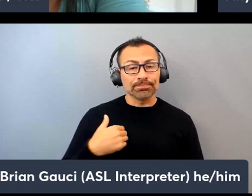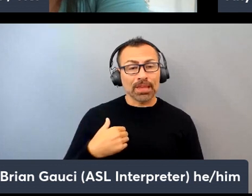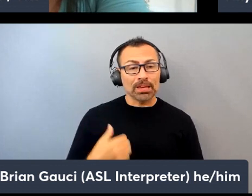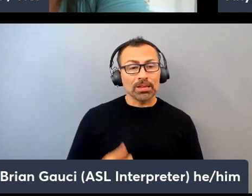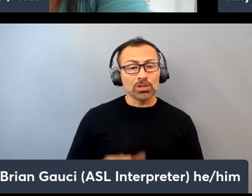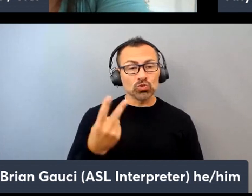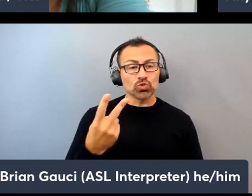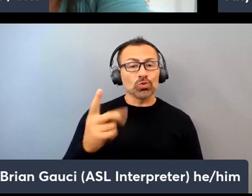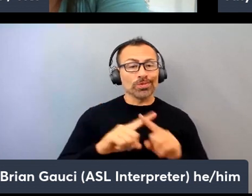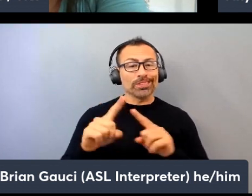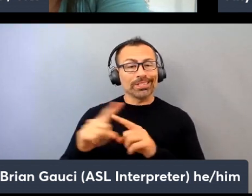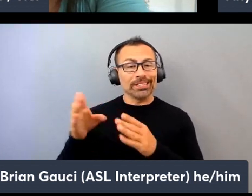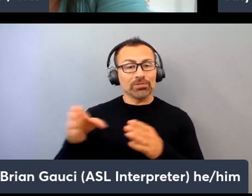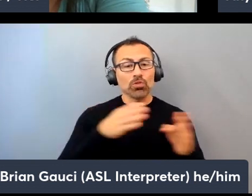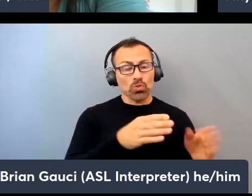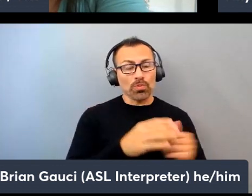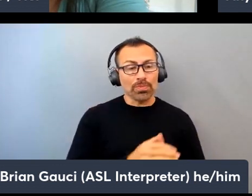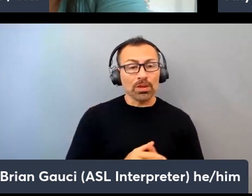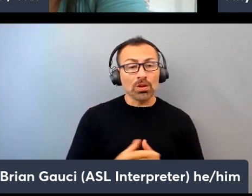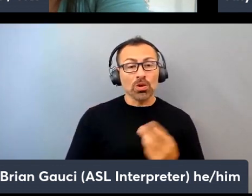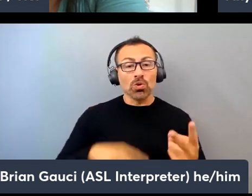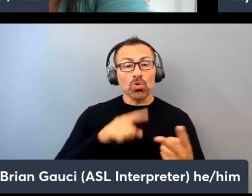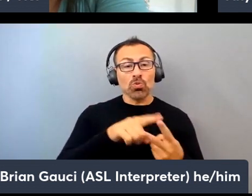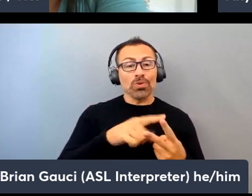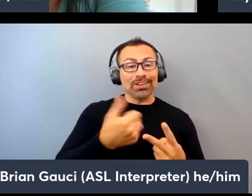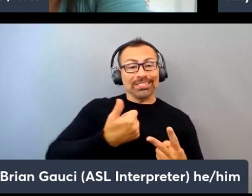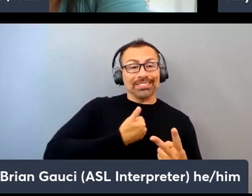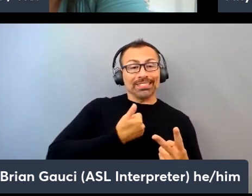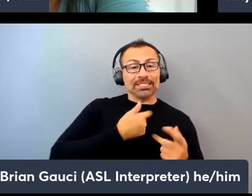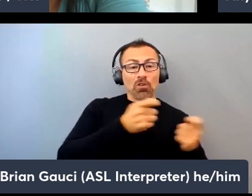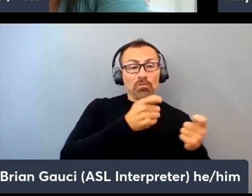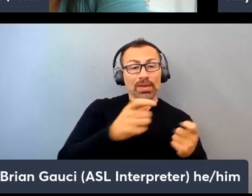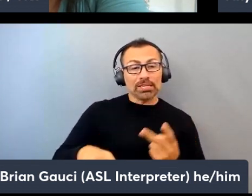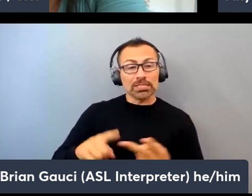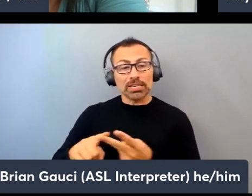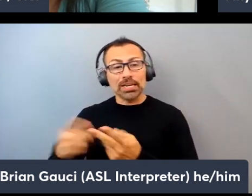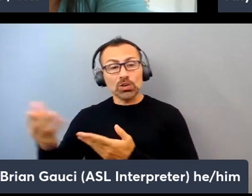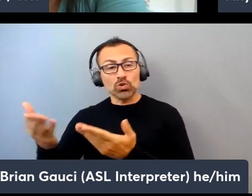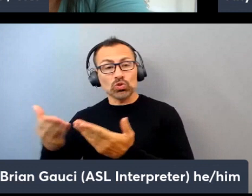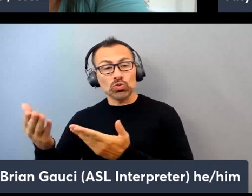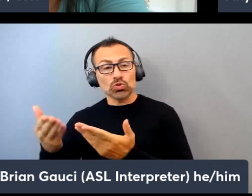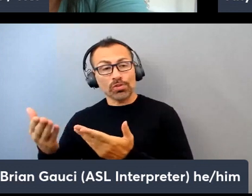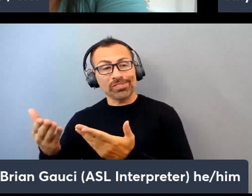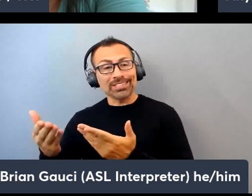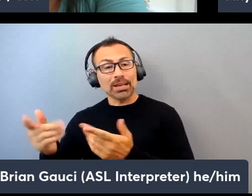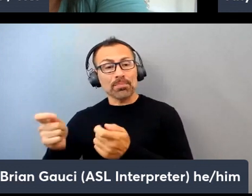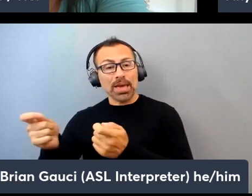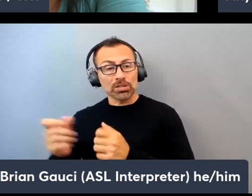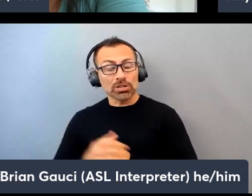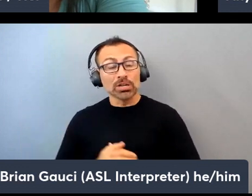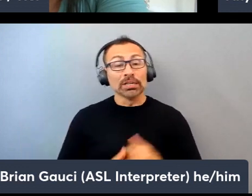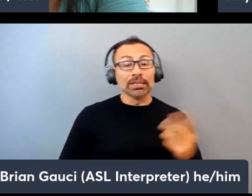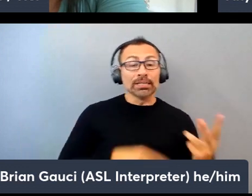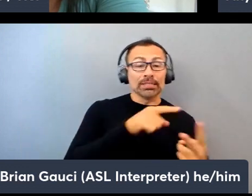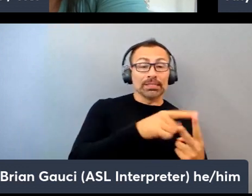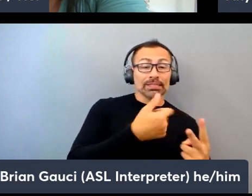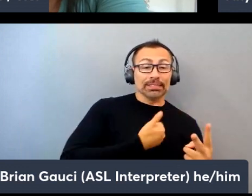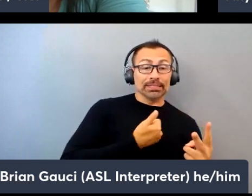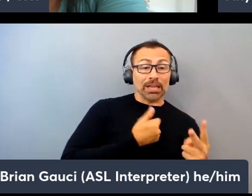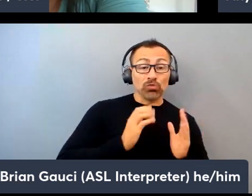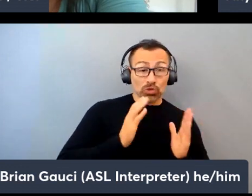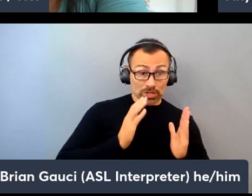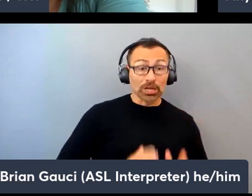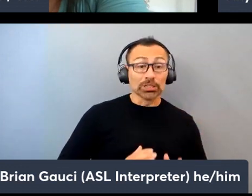modes. One is a self managed mode, and then service managed mode. In self managed mode, customers manage the